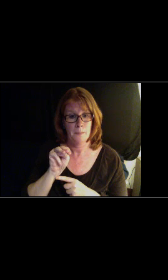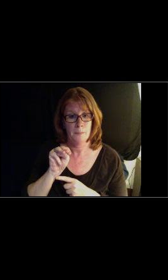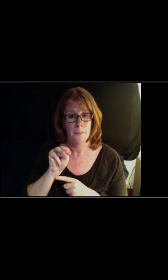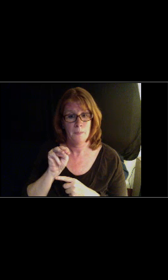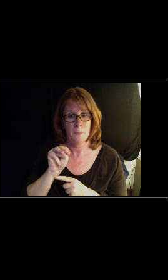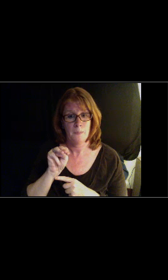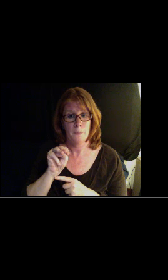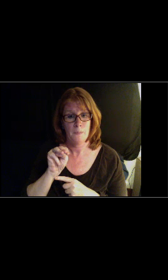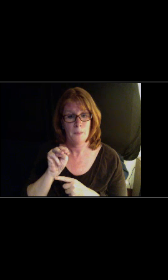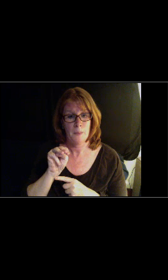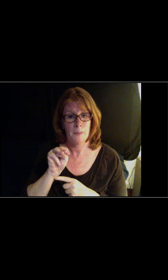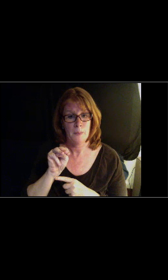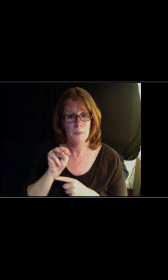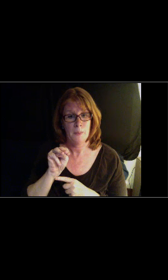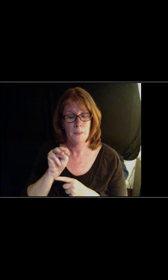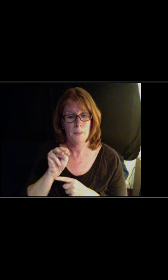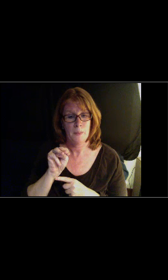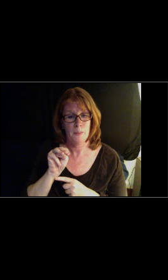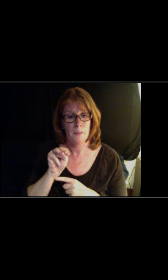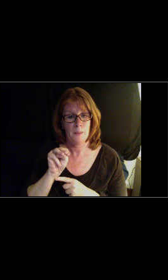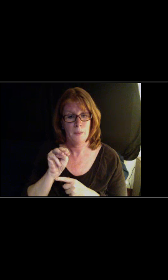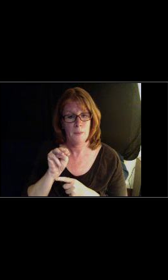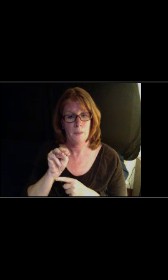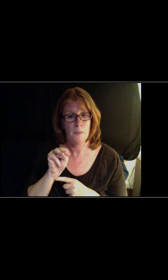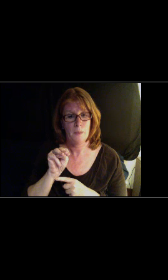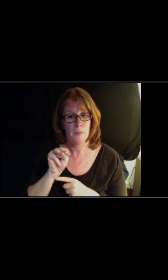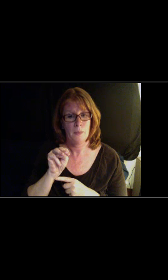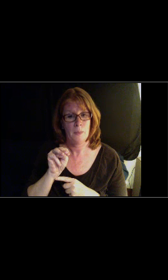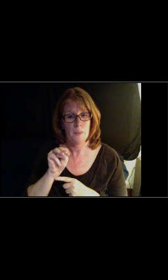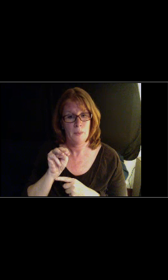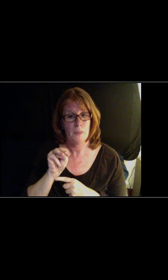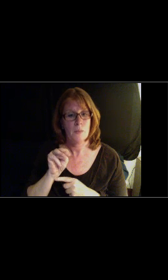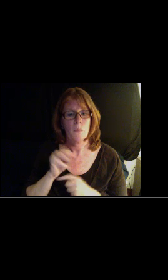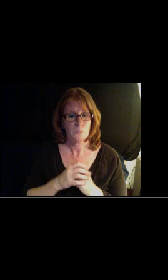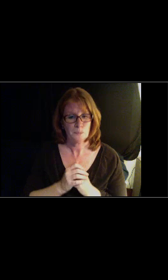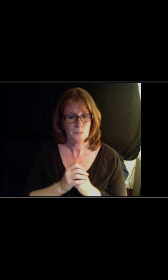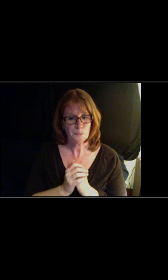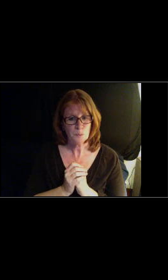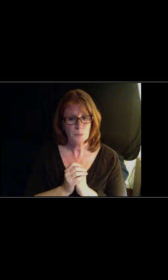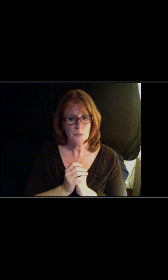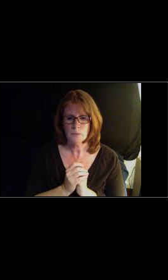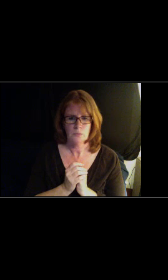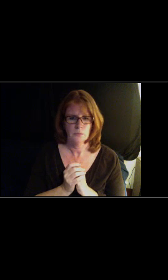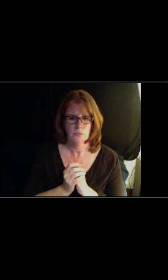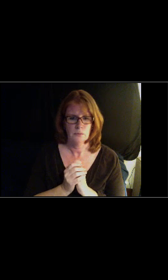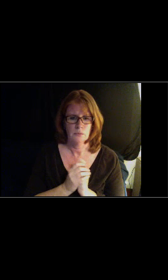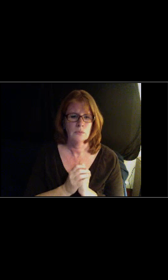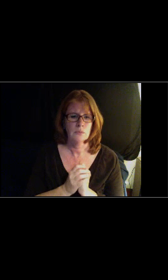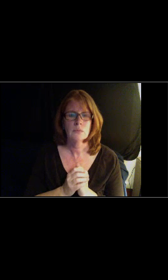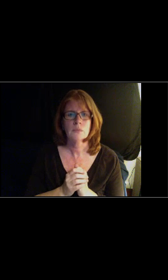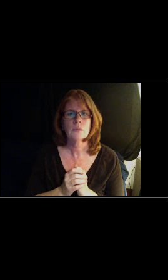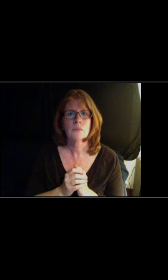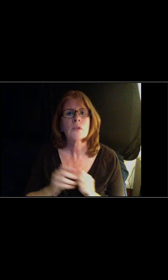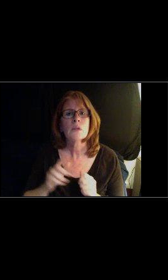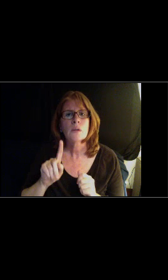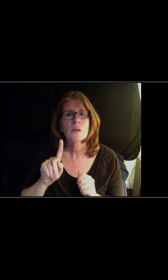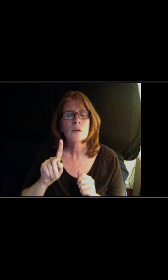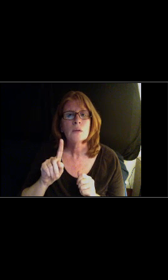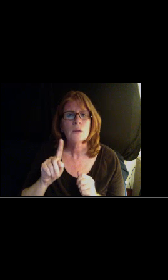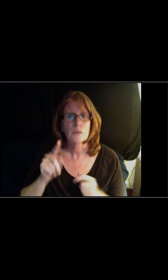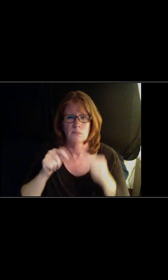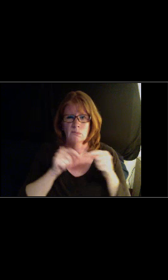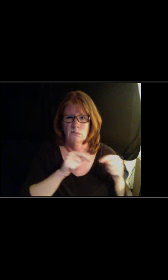If we go back to the concept of Pym, P-Y-M, and his research,